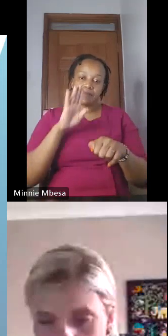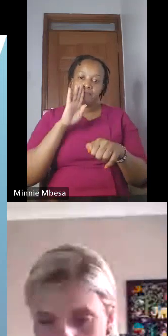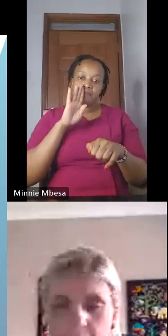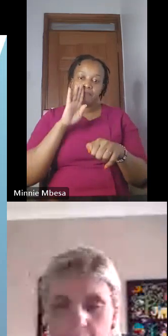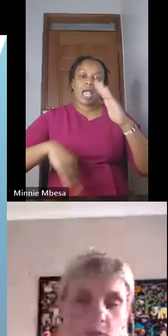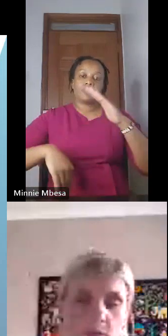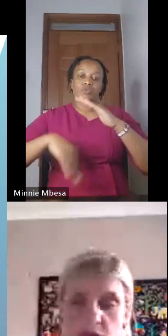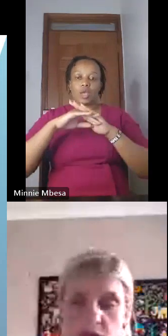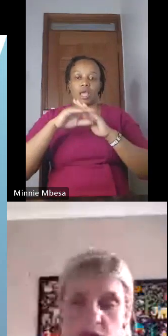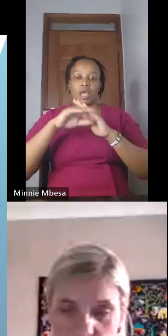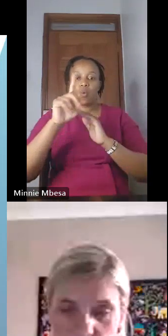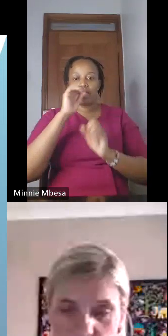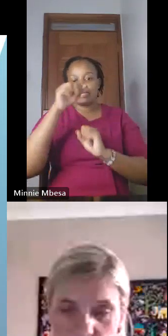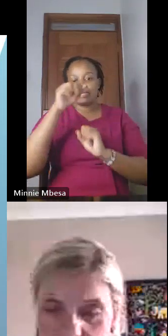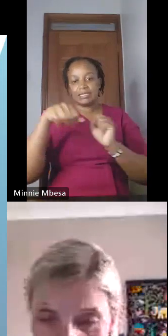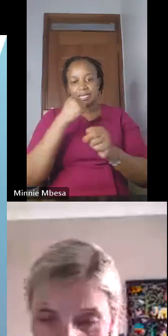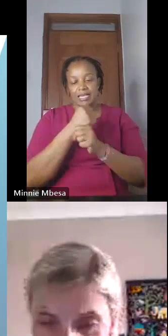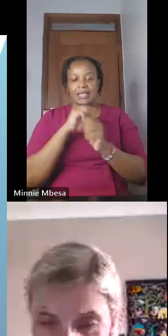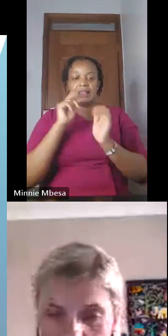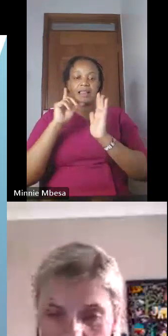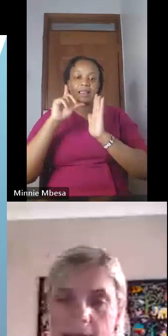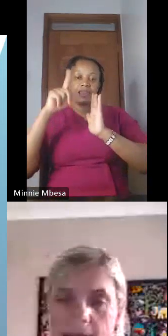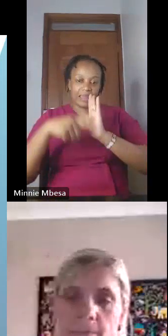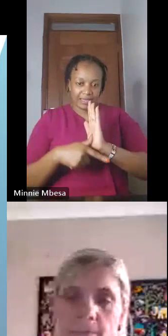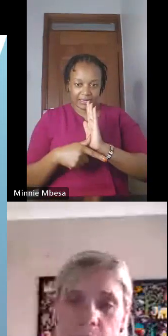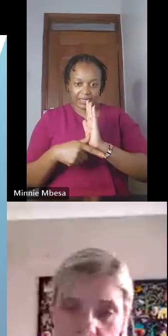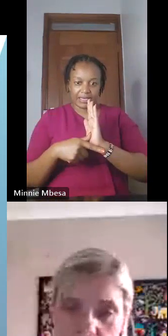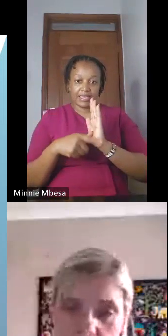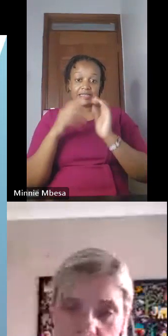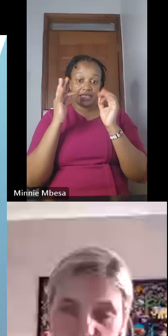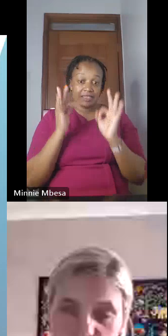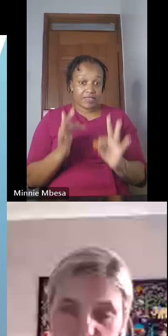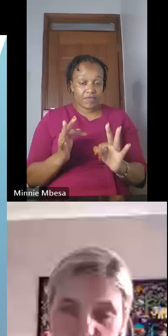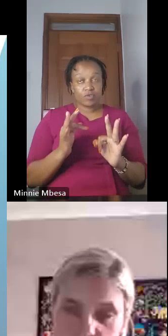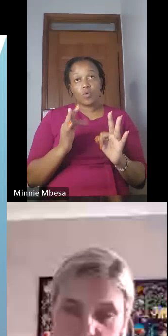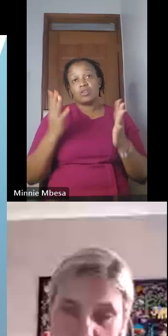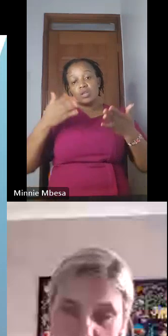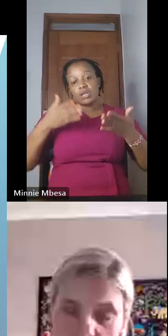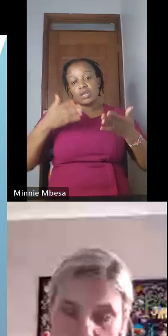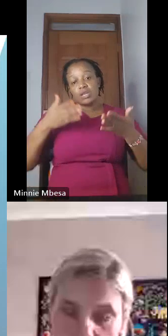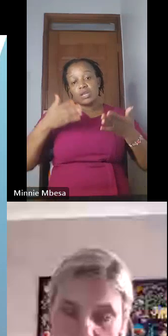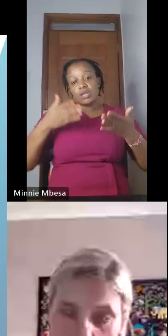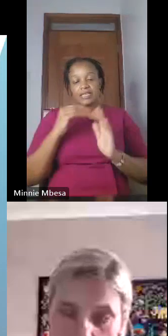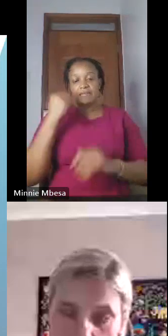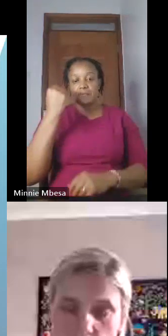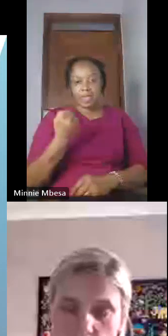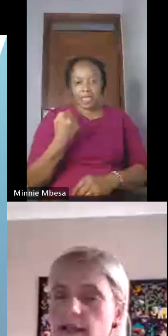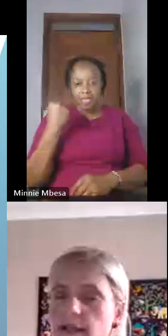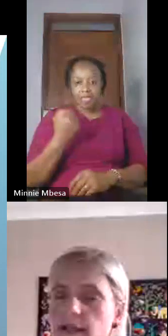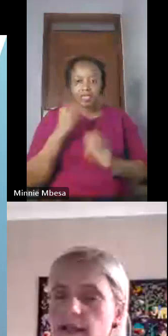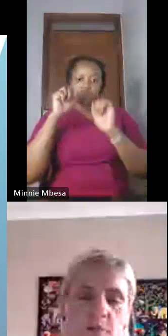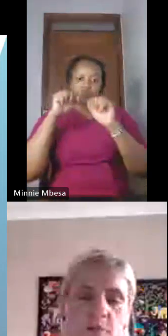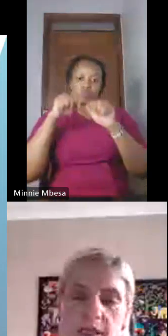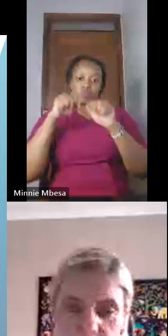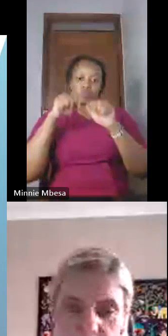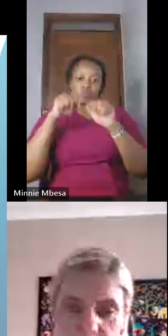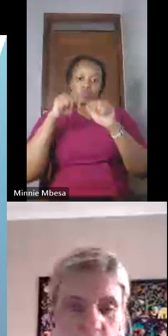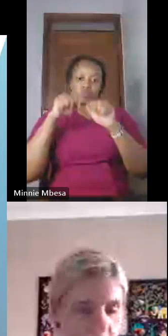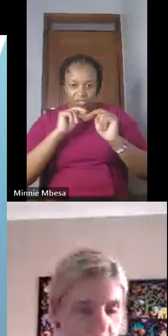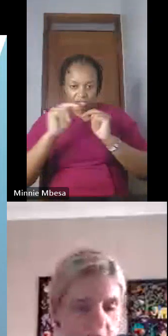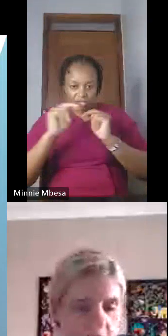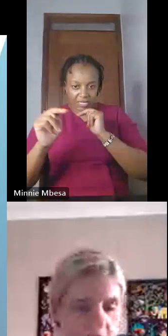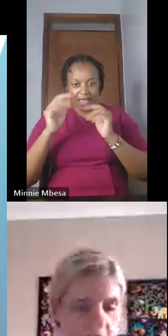fell pregnant and you were due to deliver in May, we can negotiate like an extension, I beg your pardon,